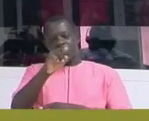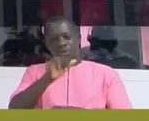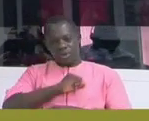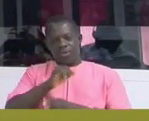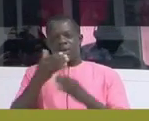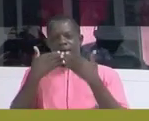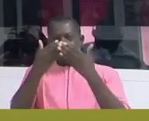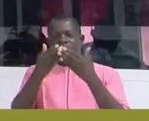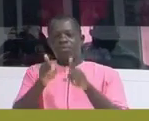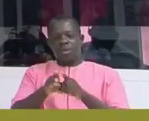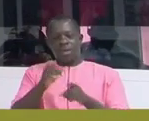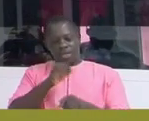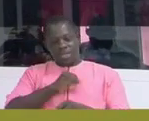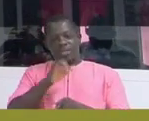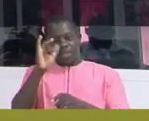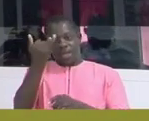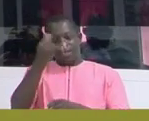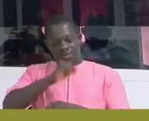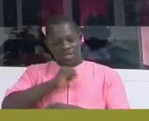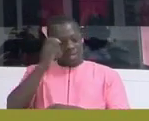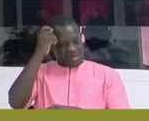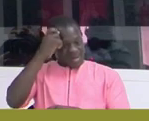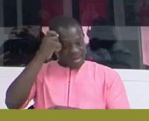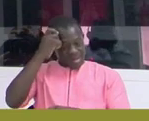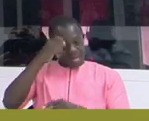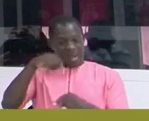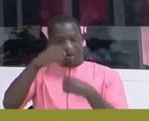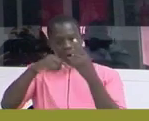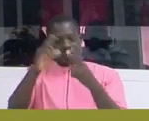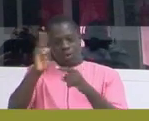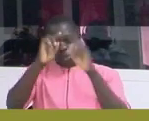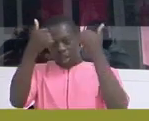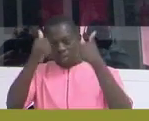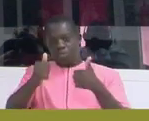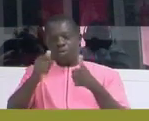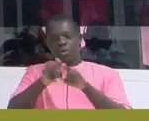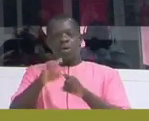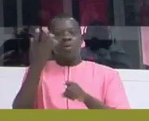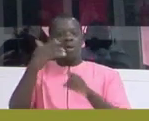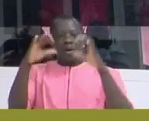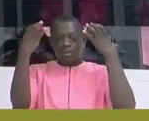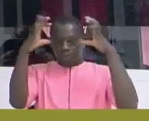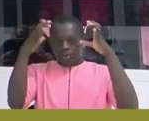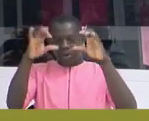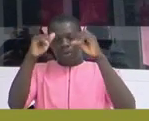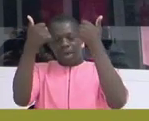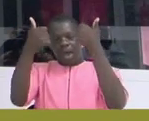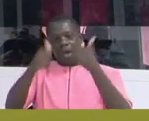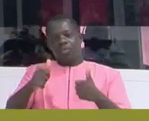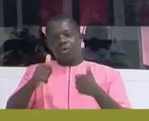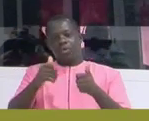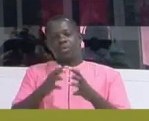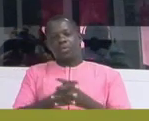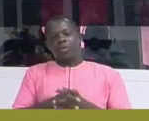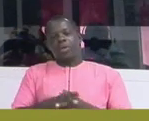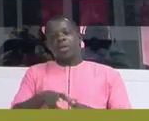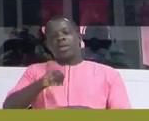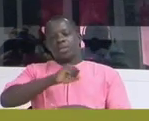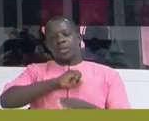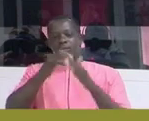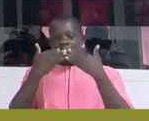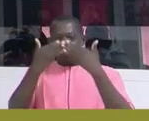theft. What you are saying has got into my mind. That's what I was thinking of when these problems